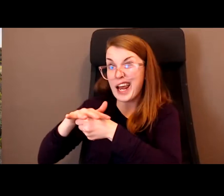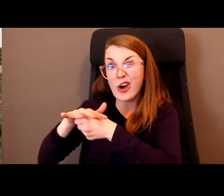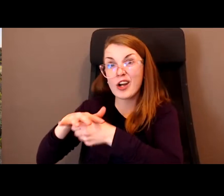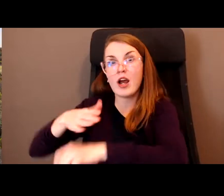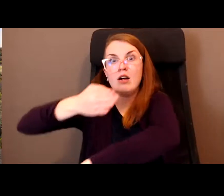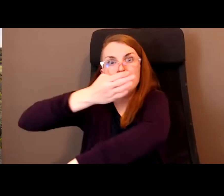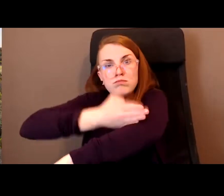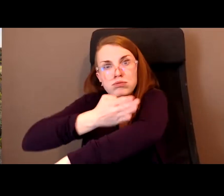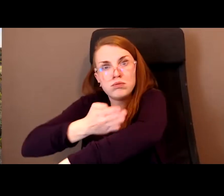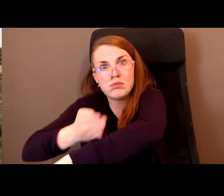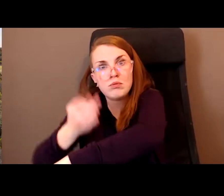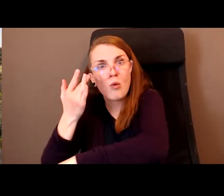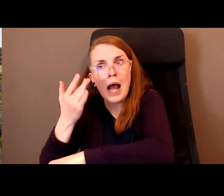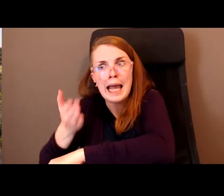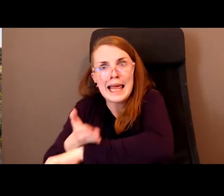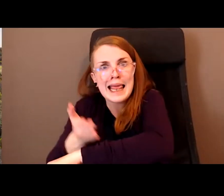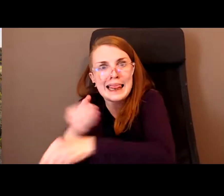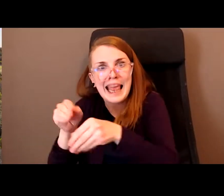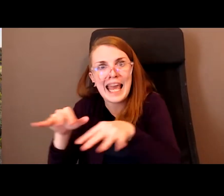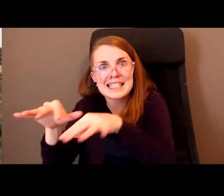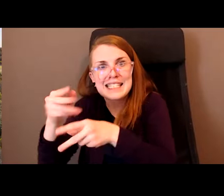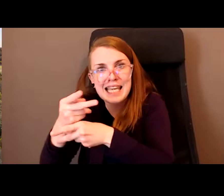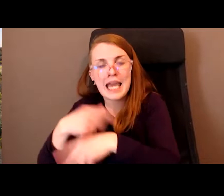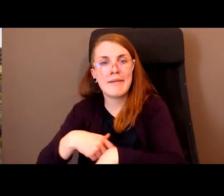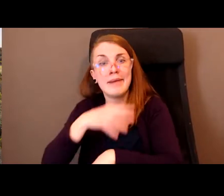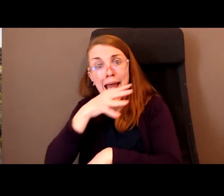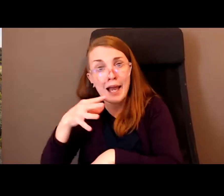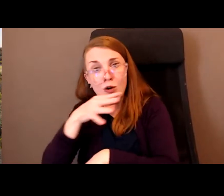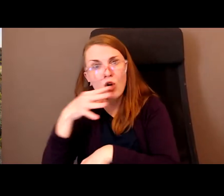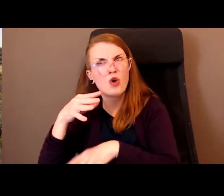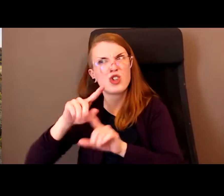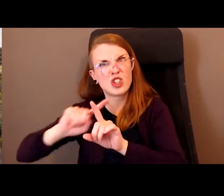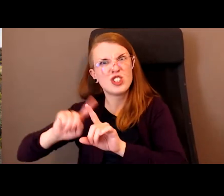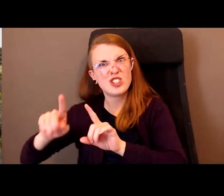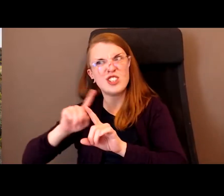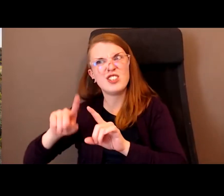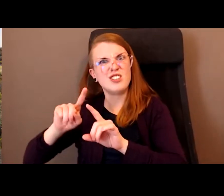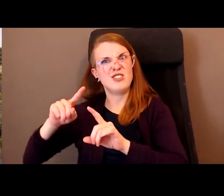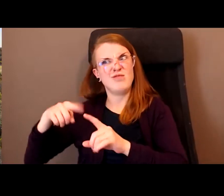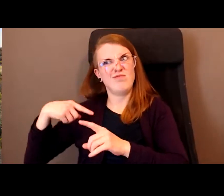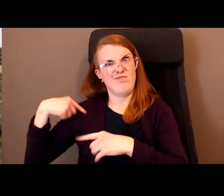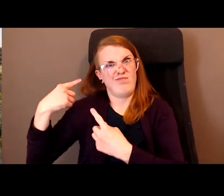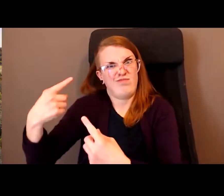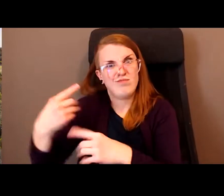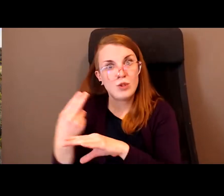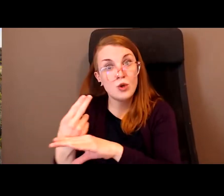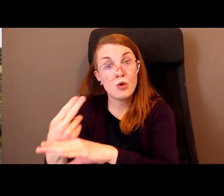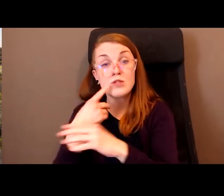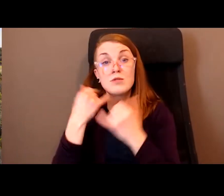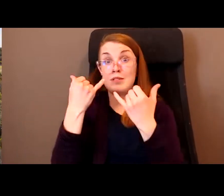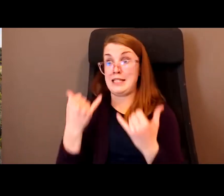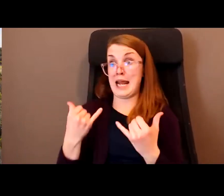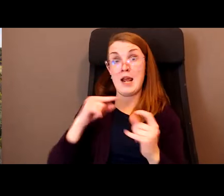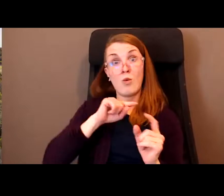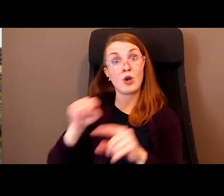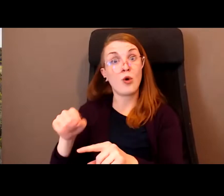for agriculture, extraction, and other elements. And so recognizing today when we go there, we're going there to enjoy